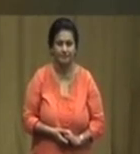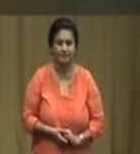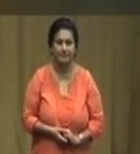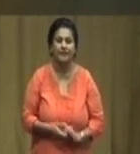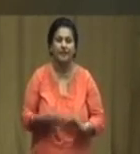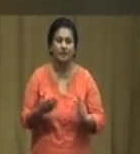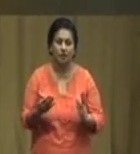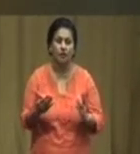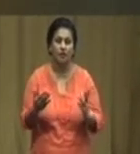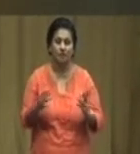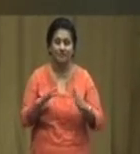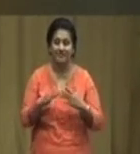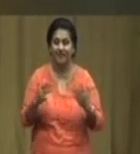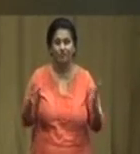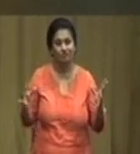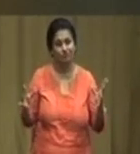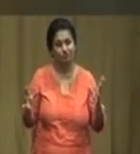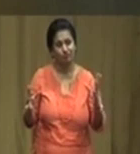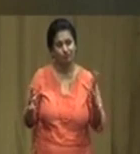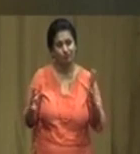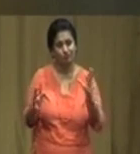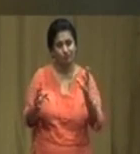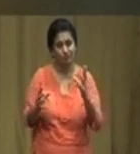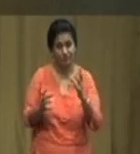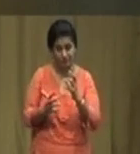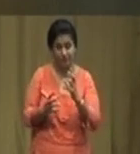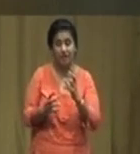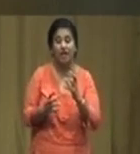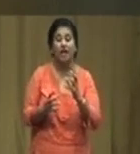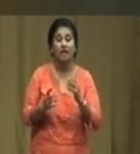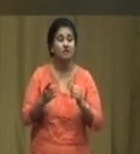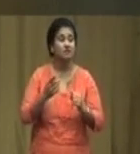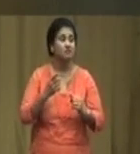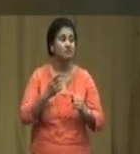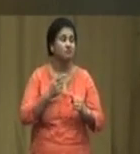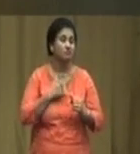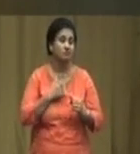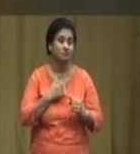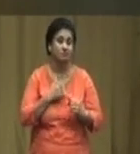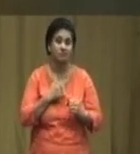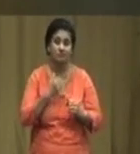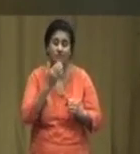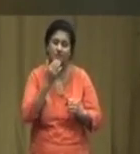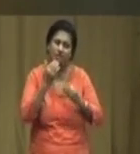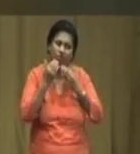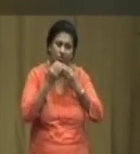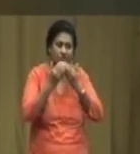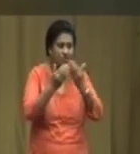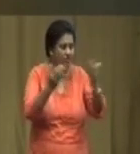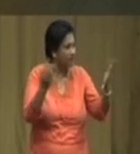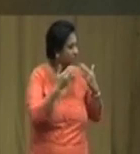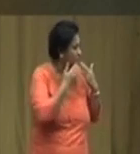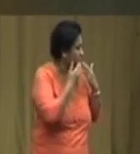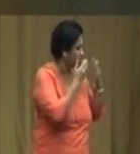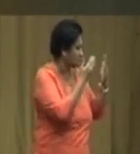that pretty much brings us to the end. Can I just, I'm sure, join with you, and probably very special thanks to Wayne for coming here.